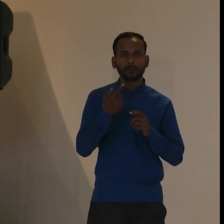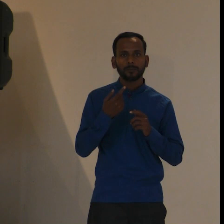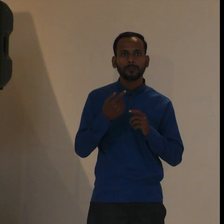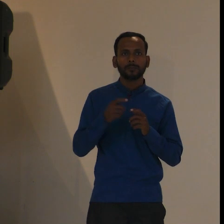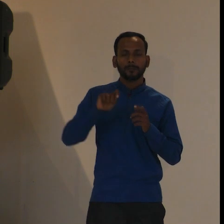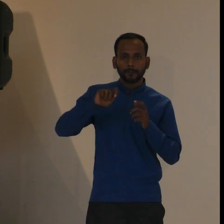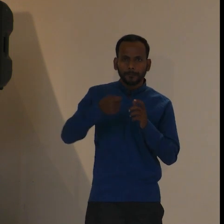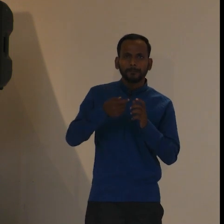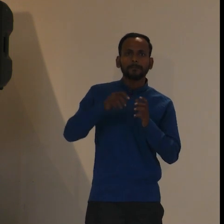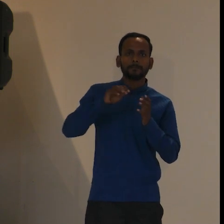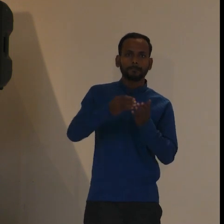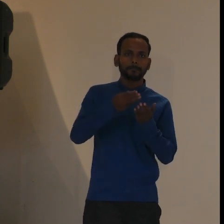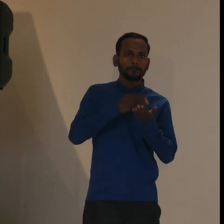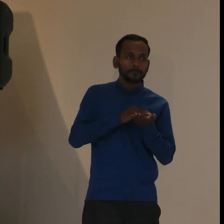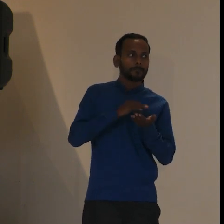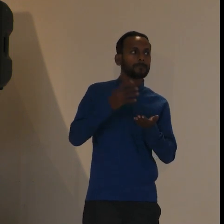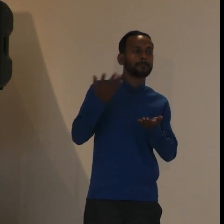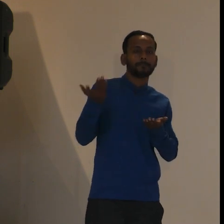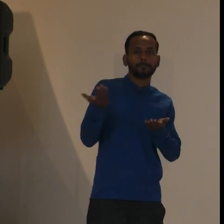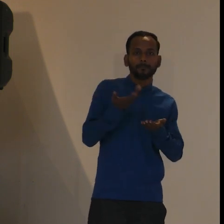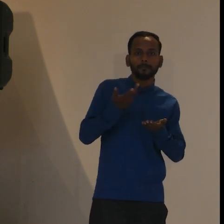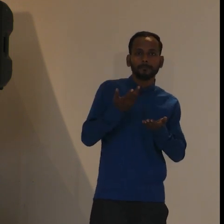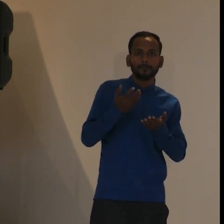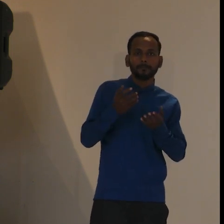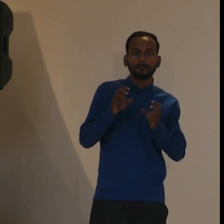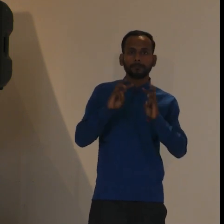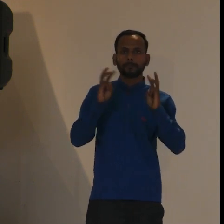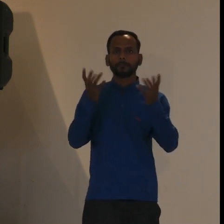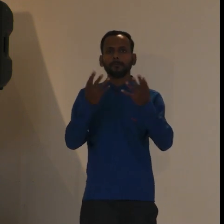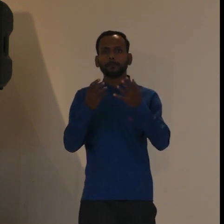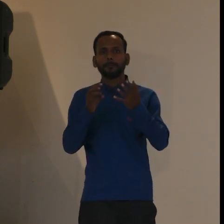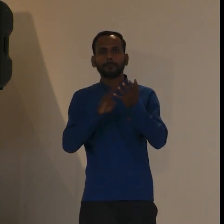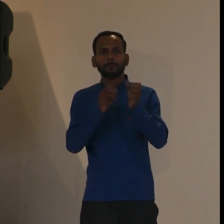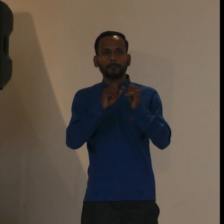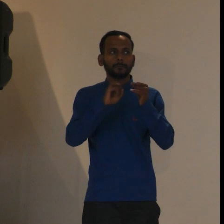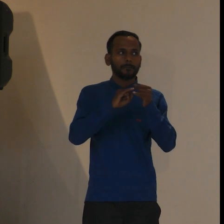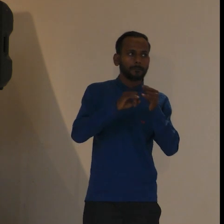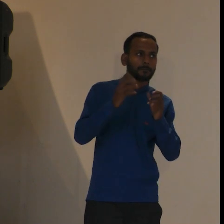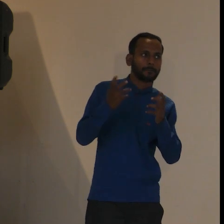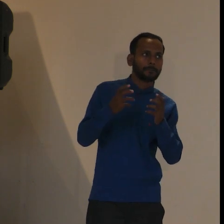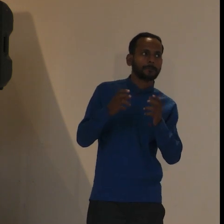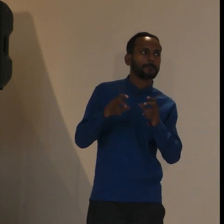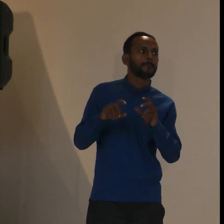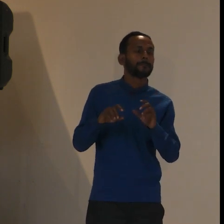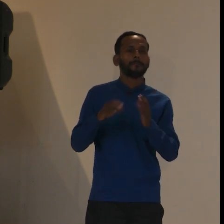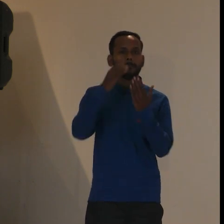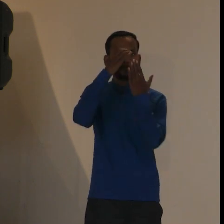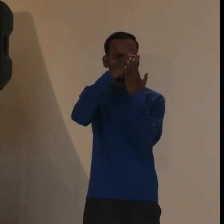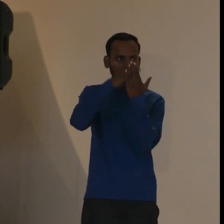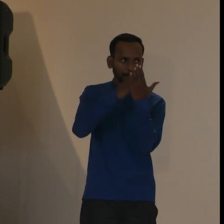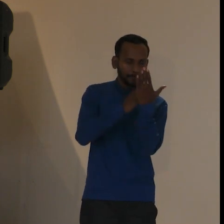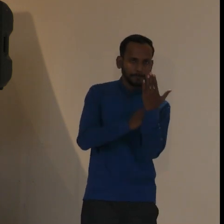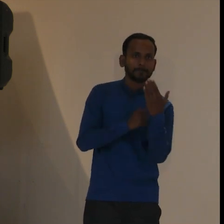case after a point that this was a very mass appeal project. Unfortunately, what happens with mass appeal